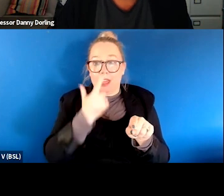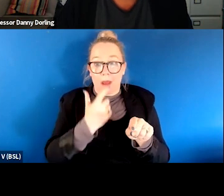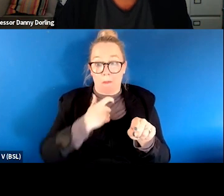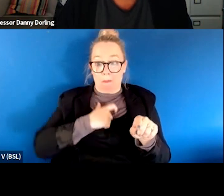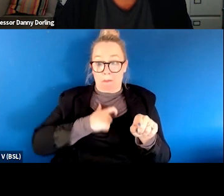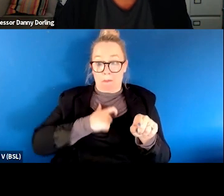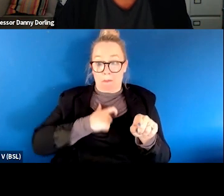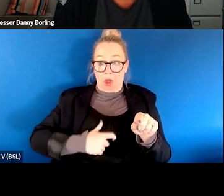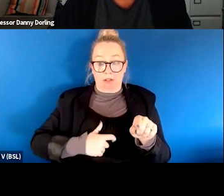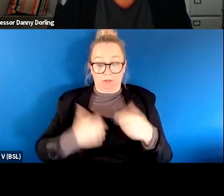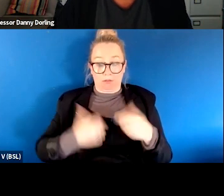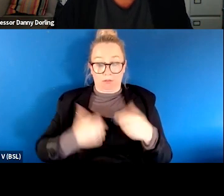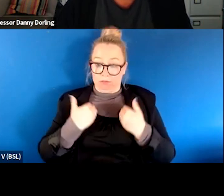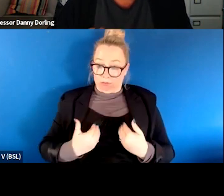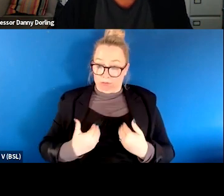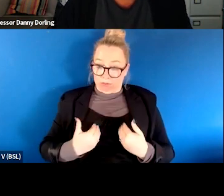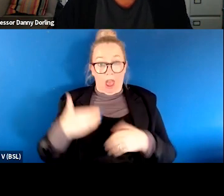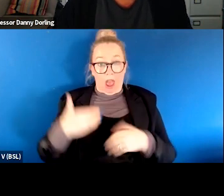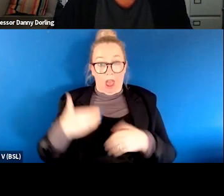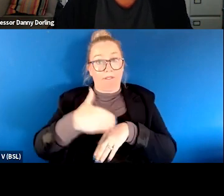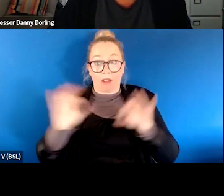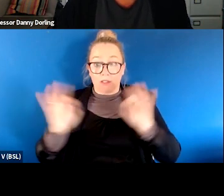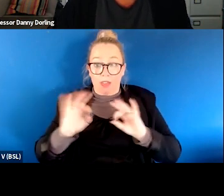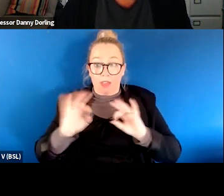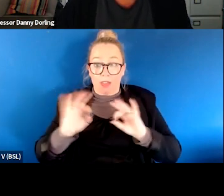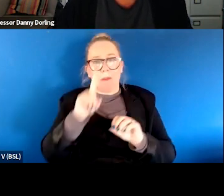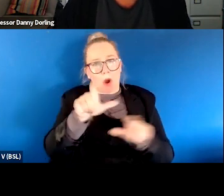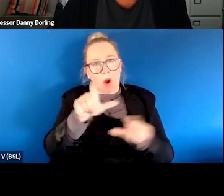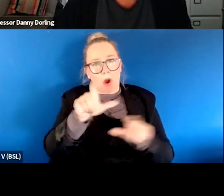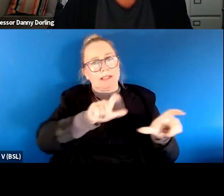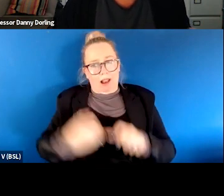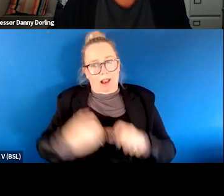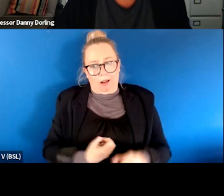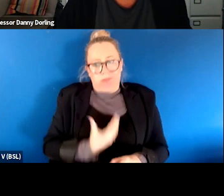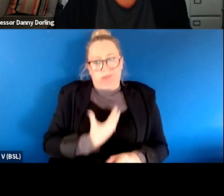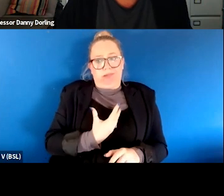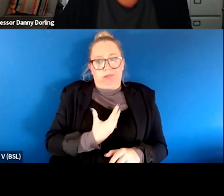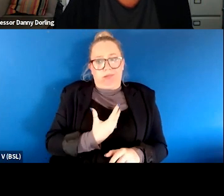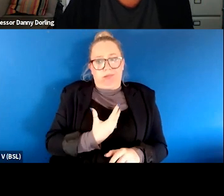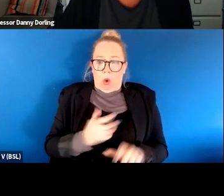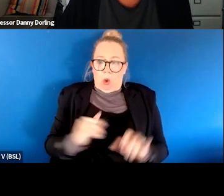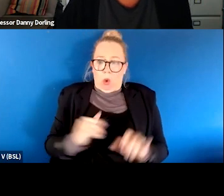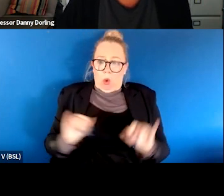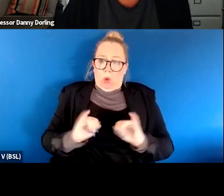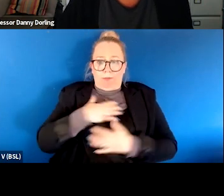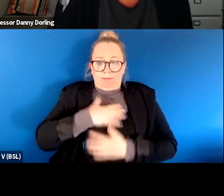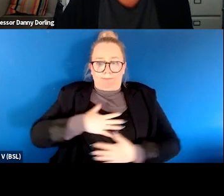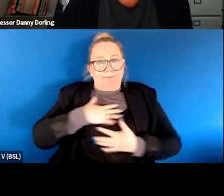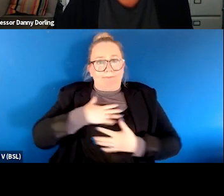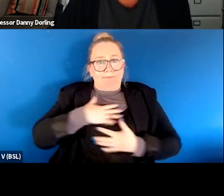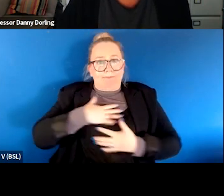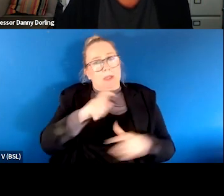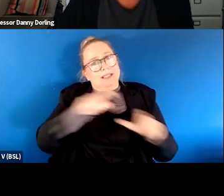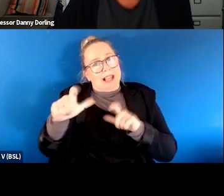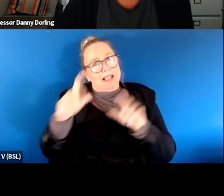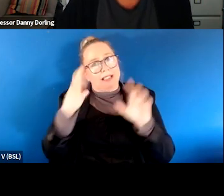relatively unaffected now. We don't know, but we should worry about this if it is the most traumatic event, or even more